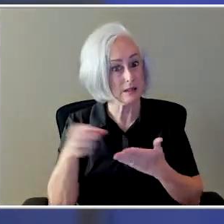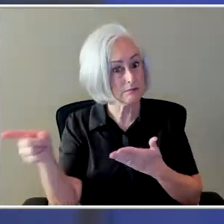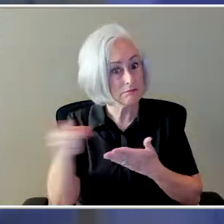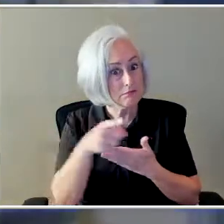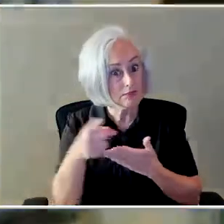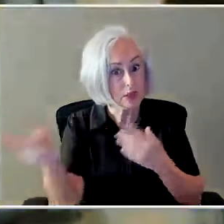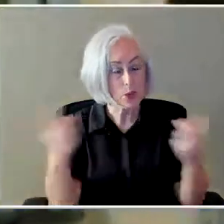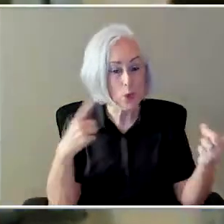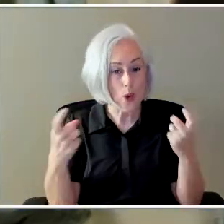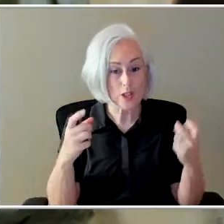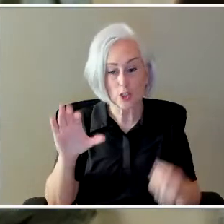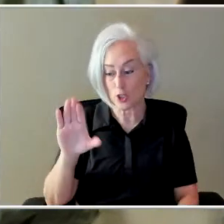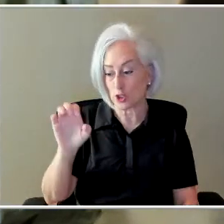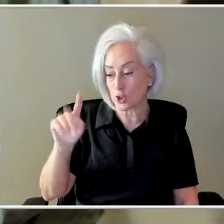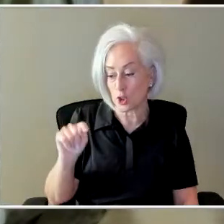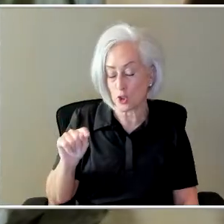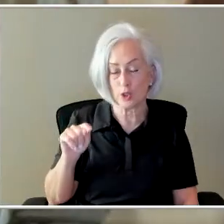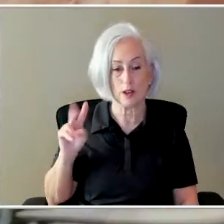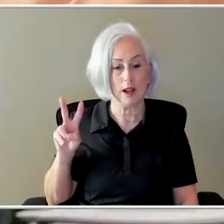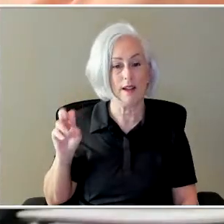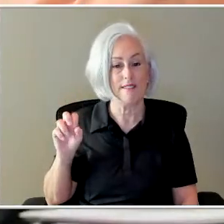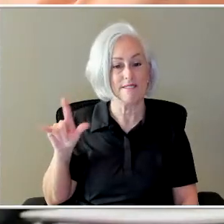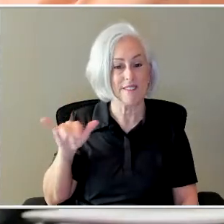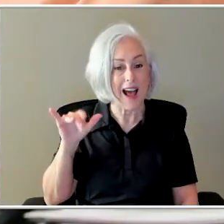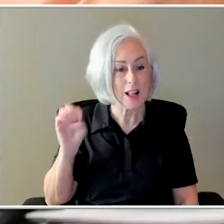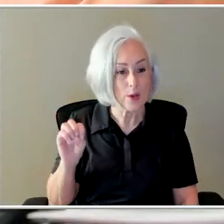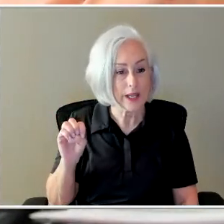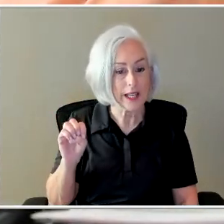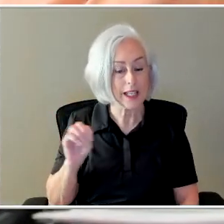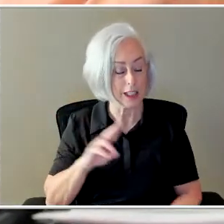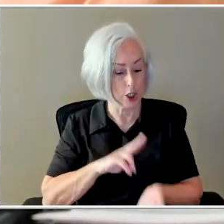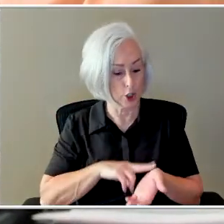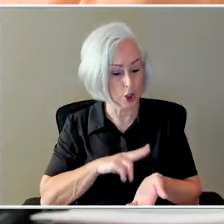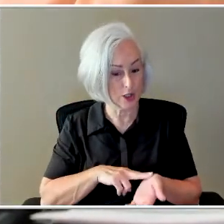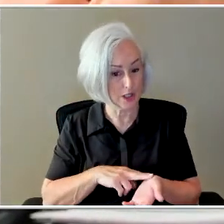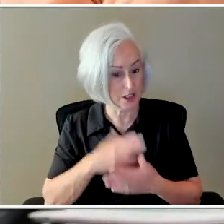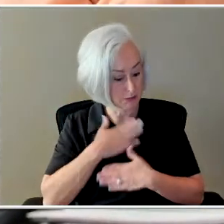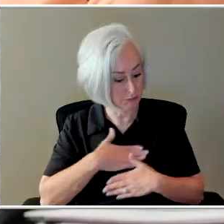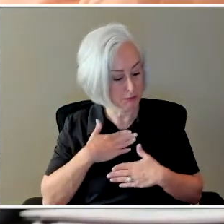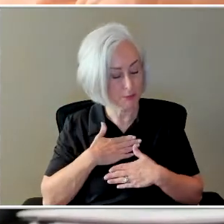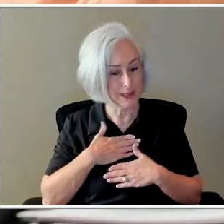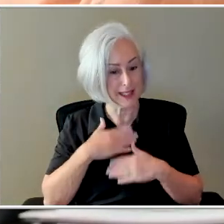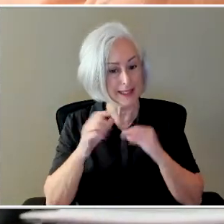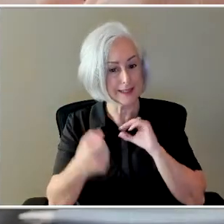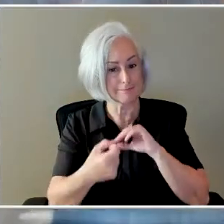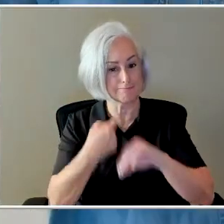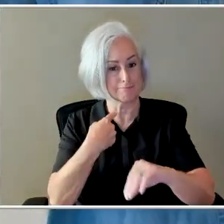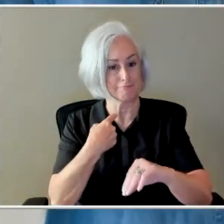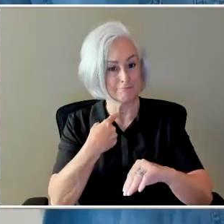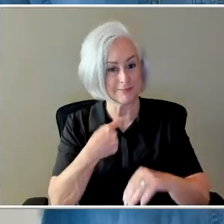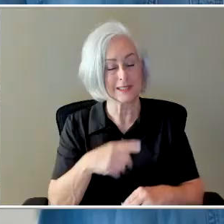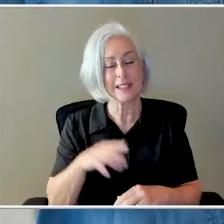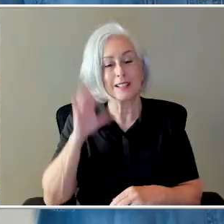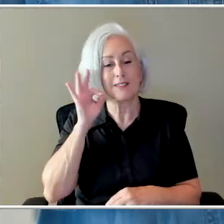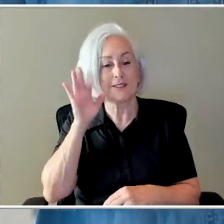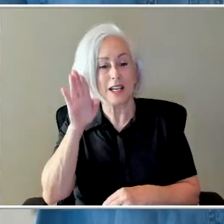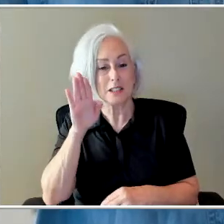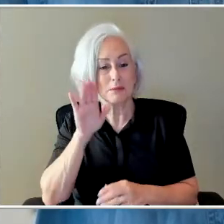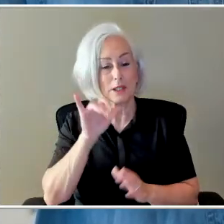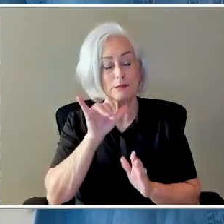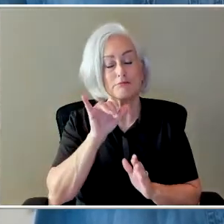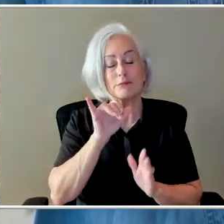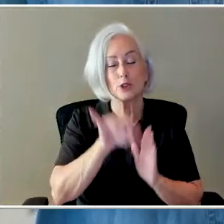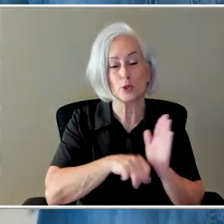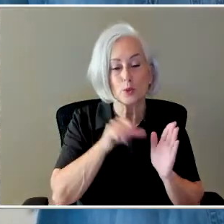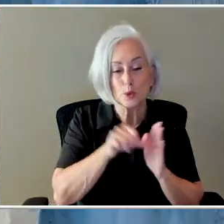for Valerie, for any of the nurses today, just please ask. You can drop your questions in the chat on YouTube or Facebook. You can email the Medical News